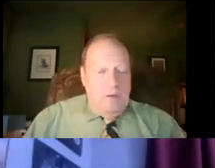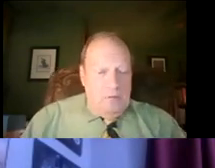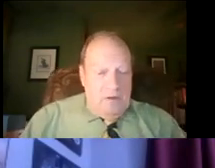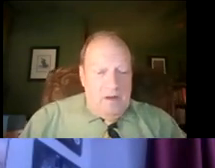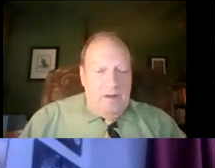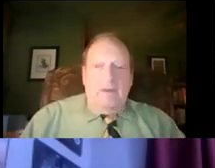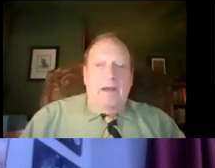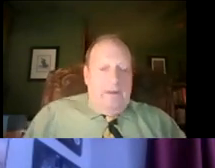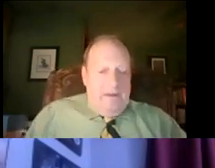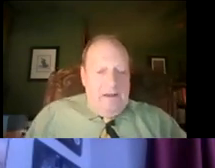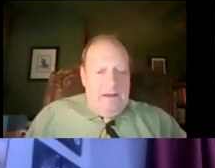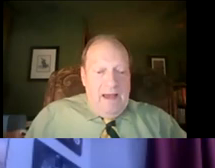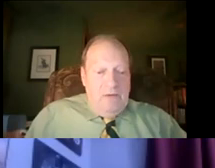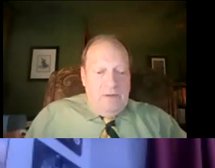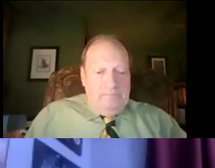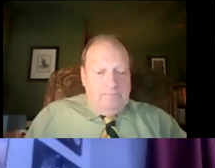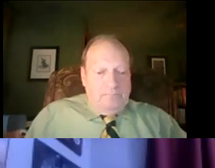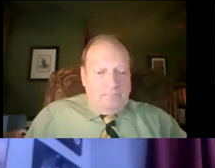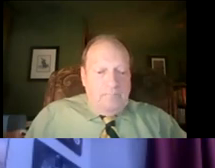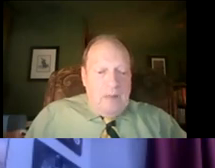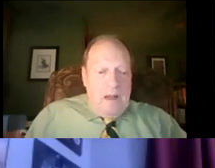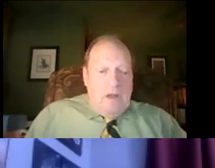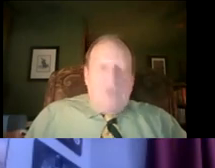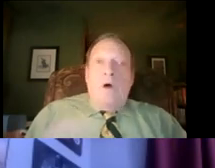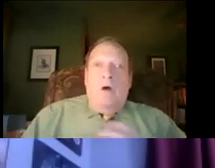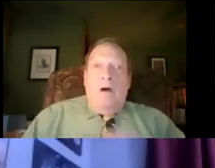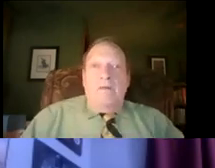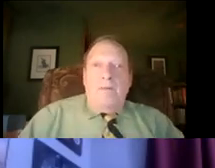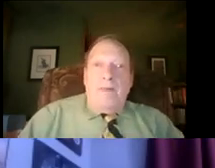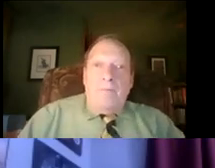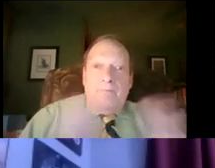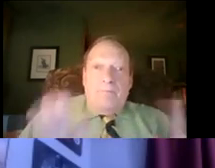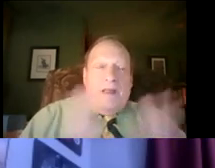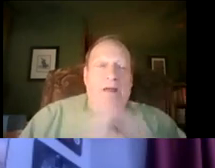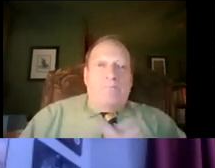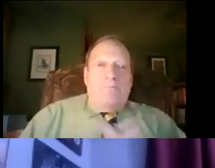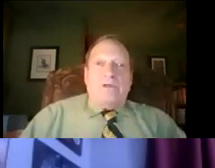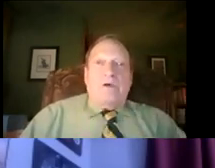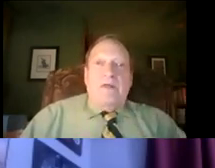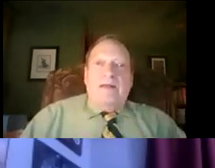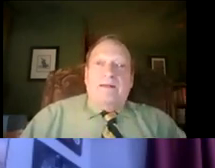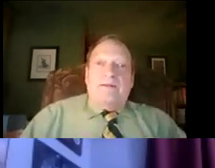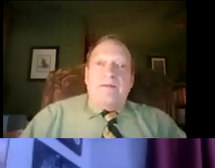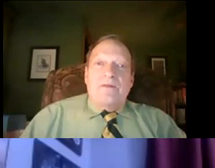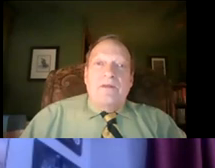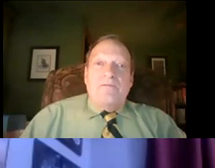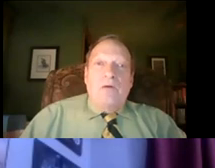of trouble getting housing. So, but basically that's the founding